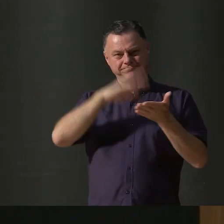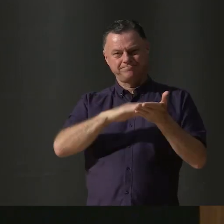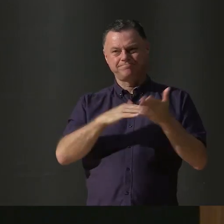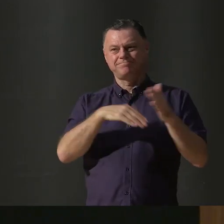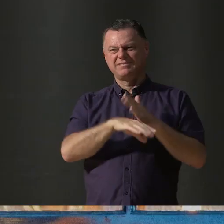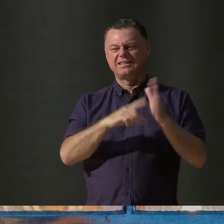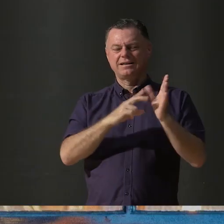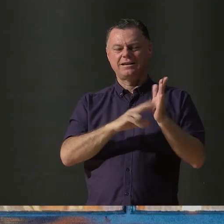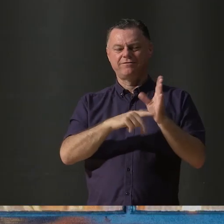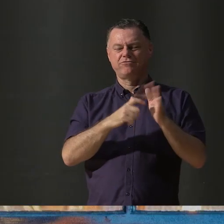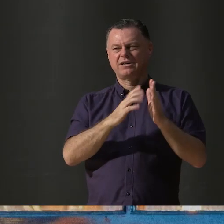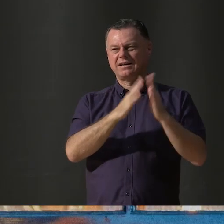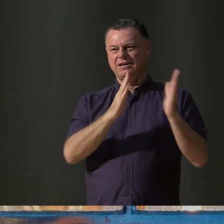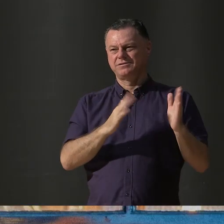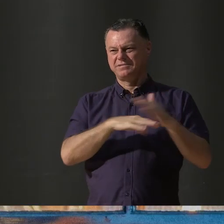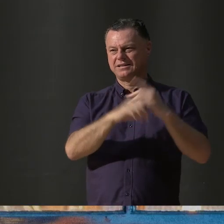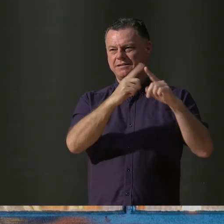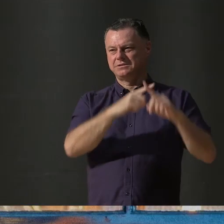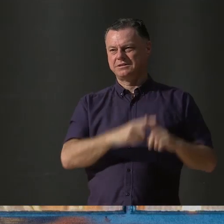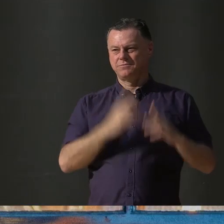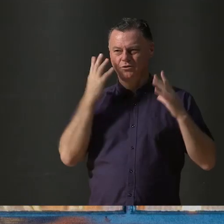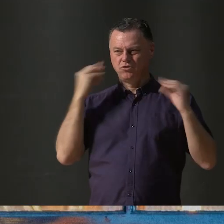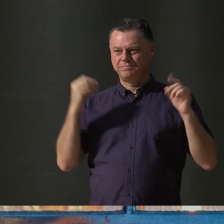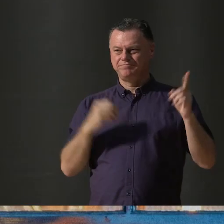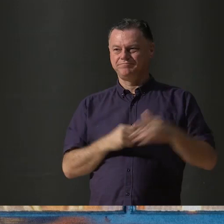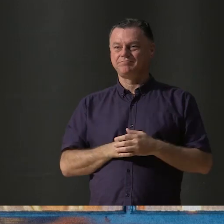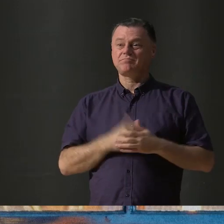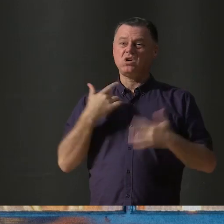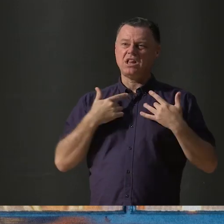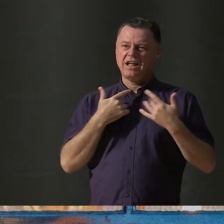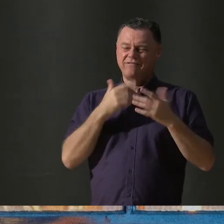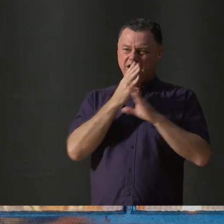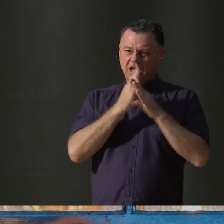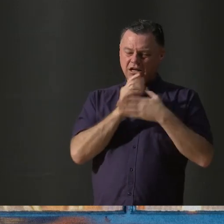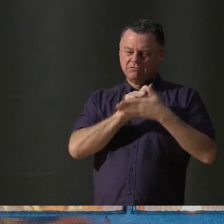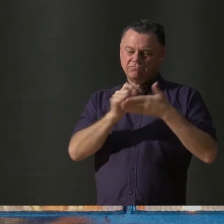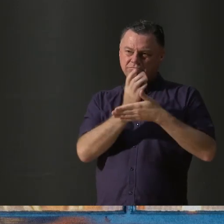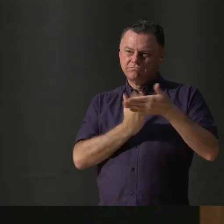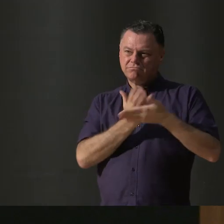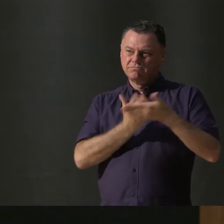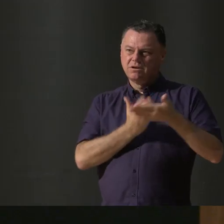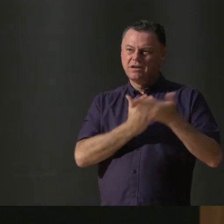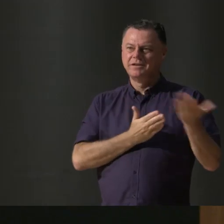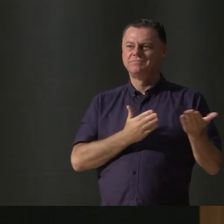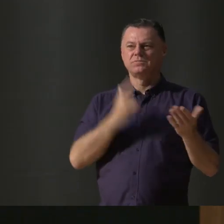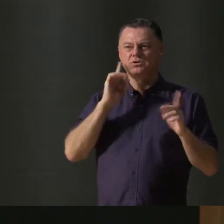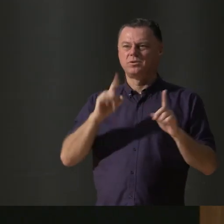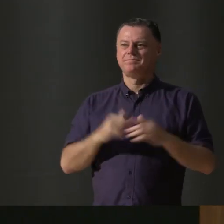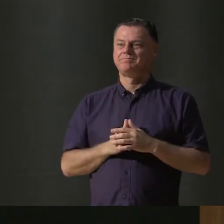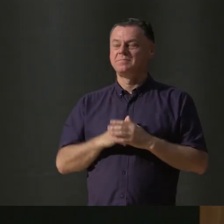Anne Frank House, a key space for recording her story and helping people to learn about the impacts